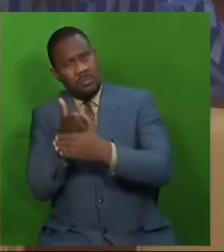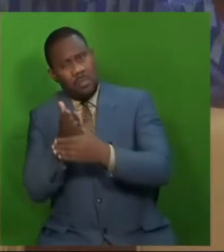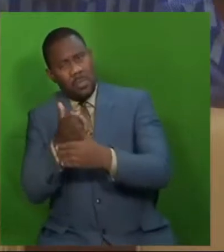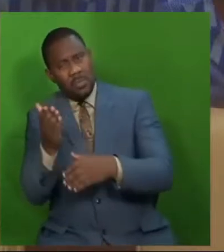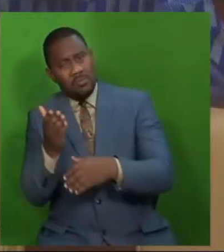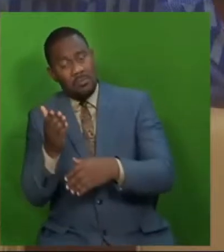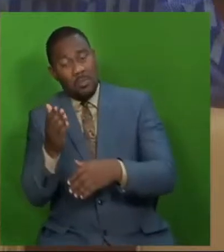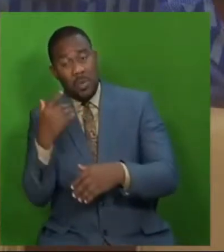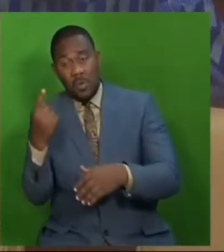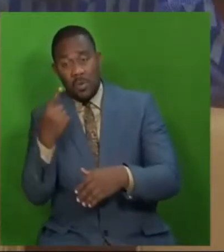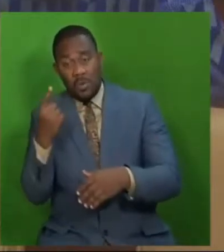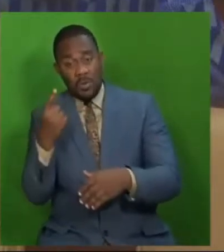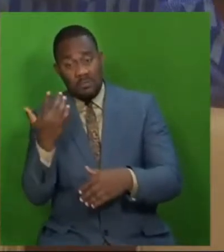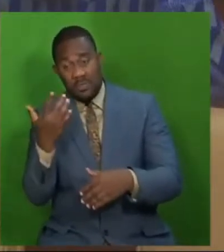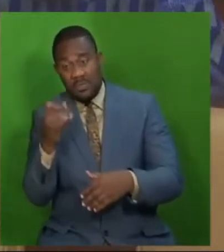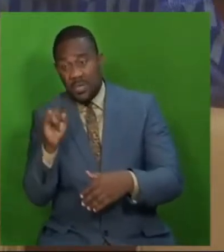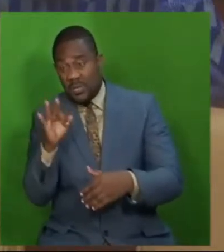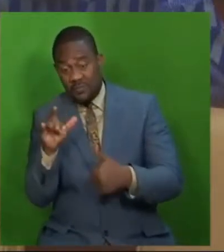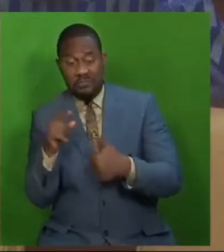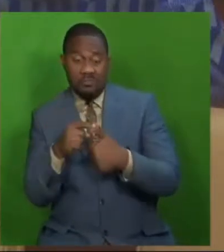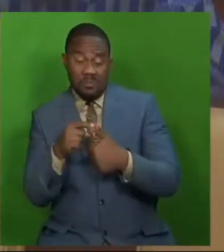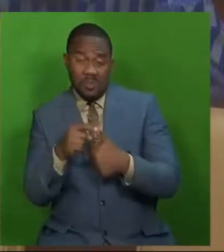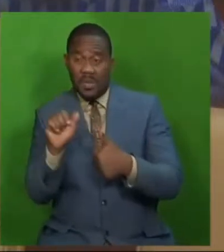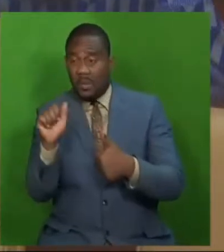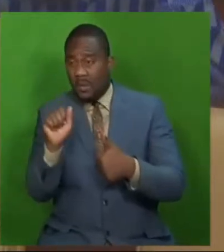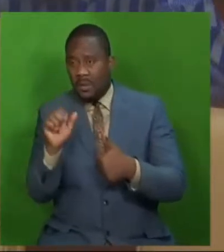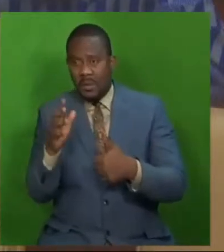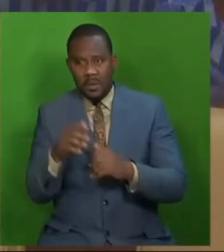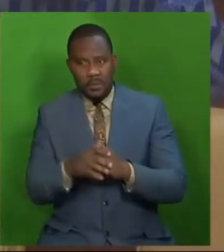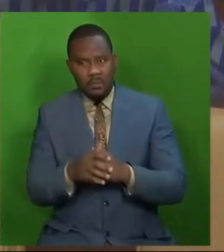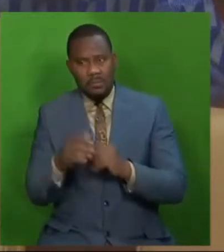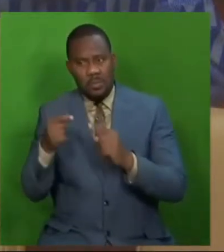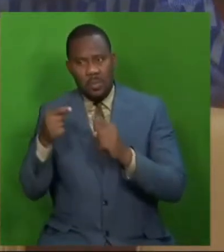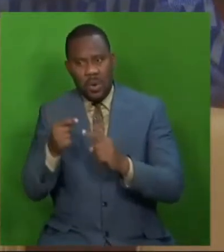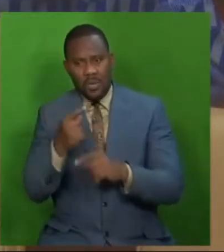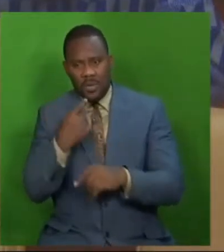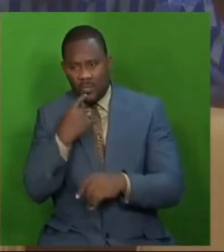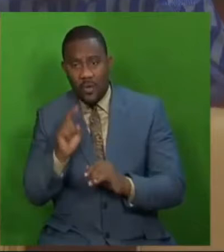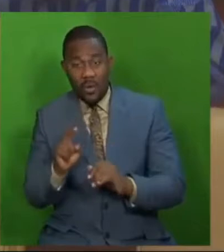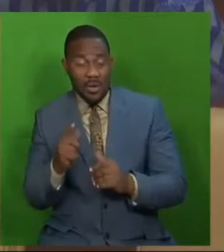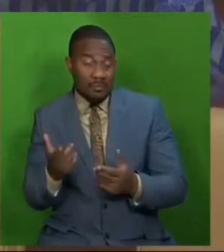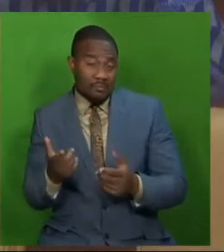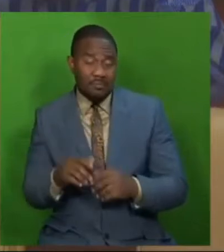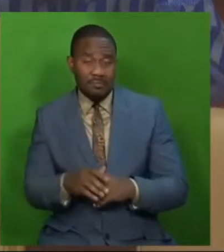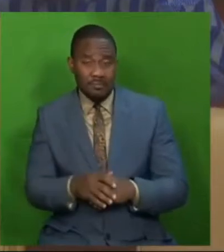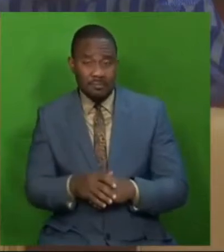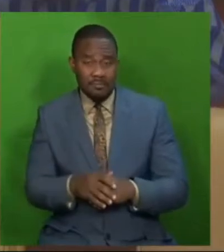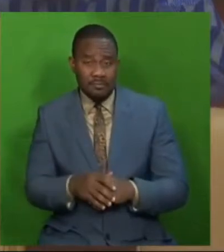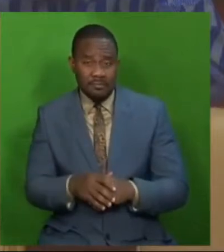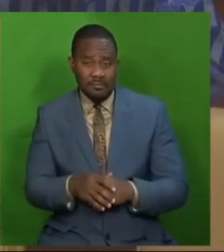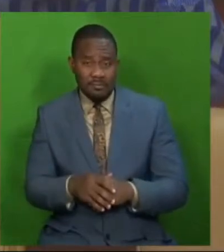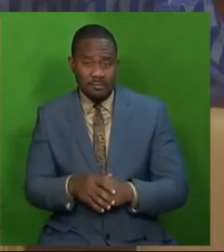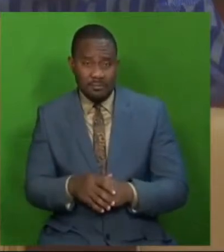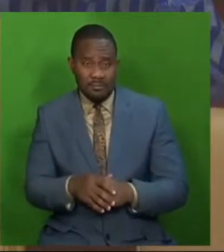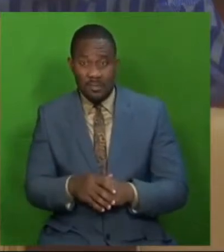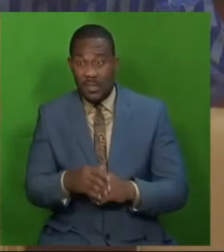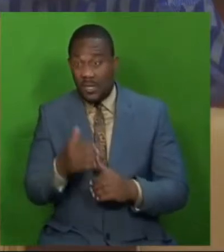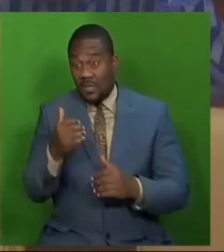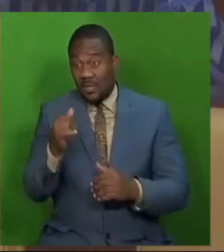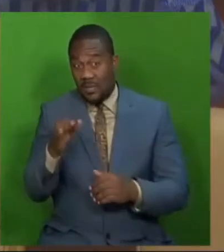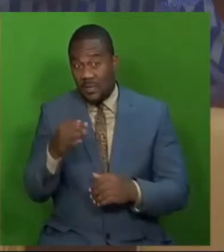except A, by rising to a point of order. That is where any of these orders is alleged to have been infringed